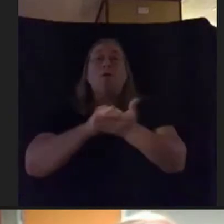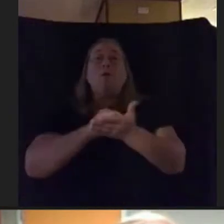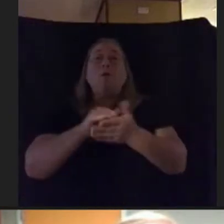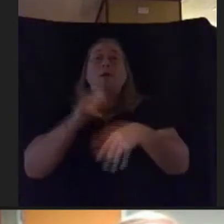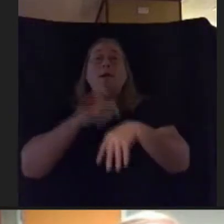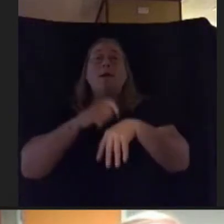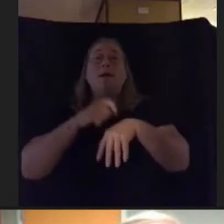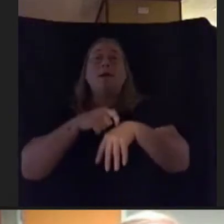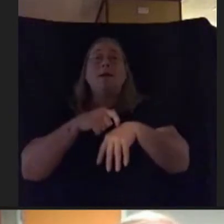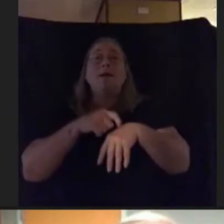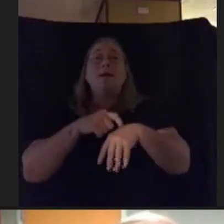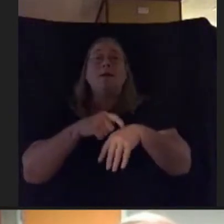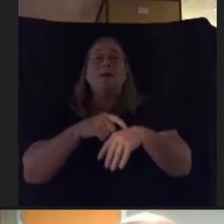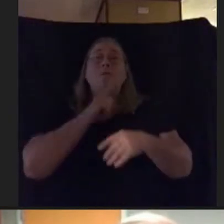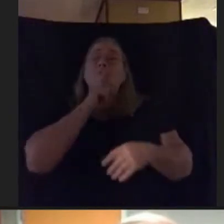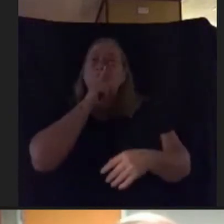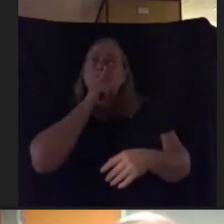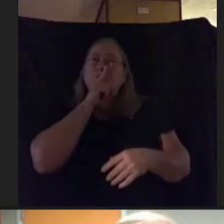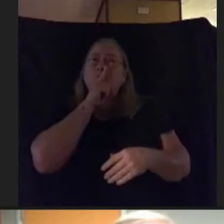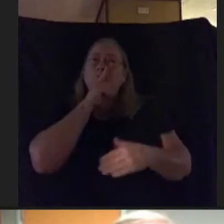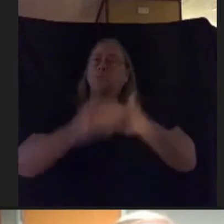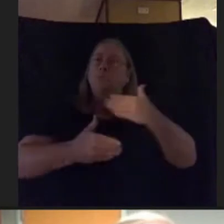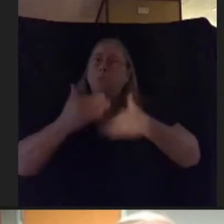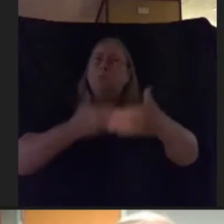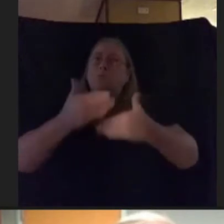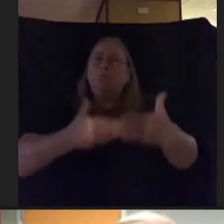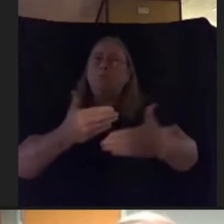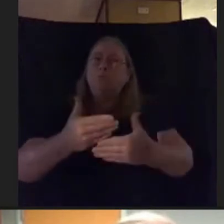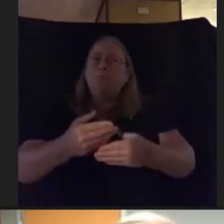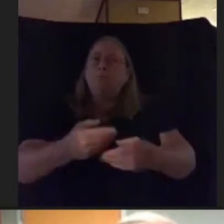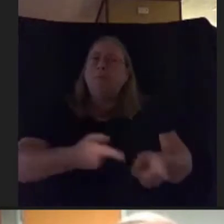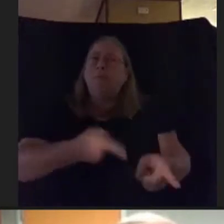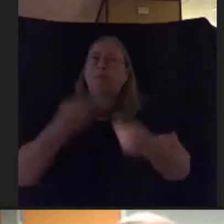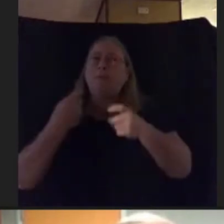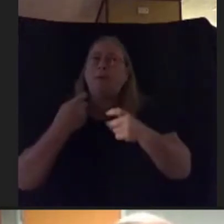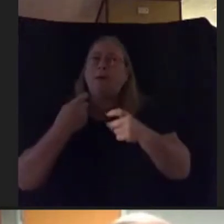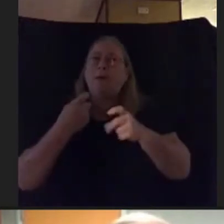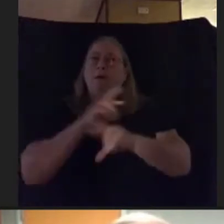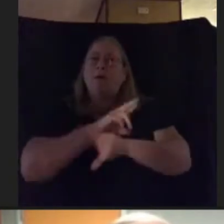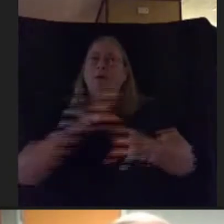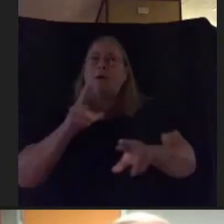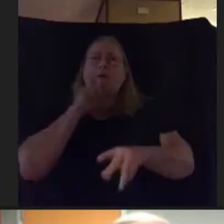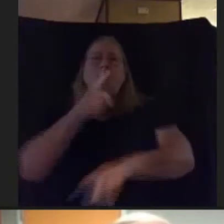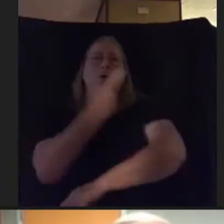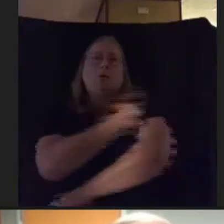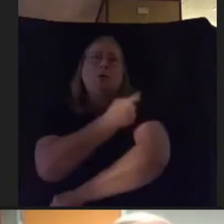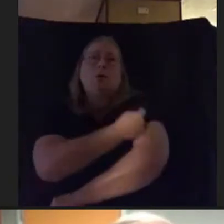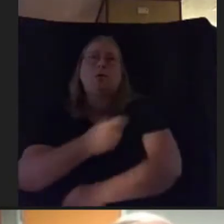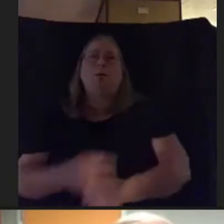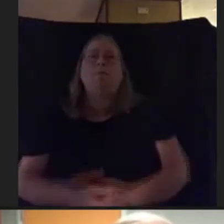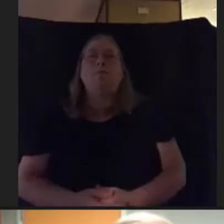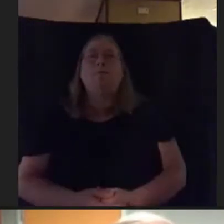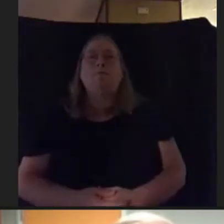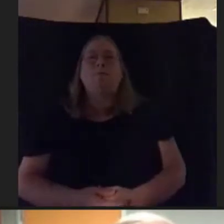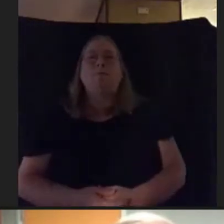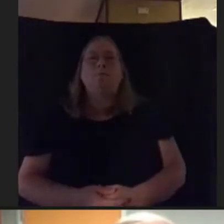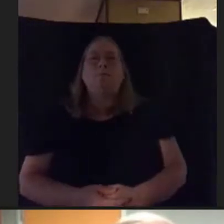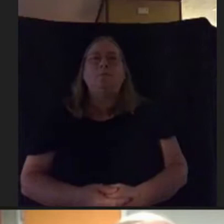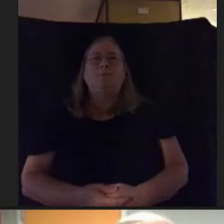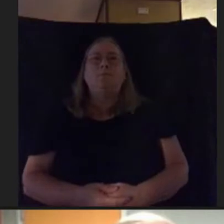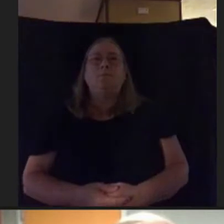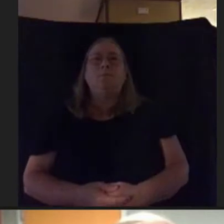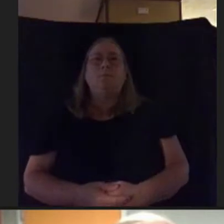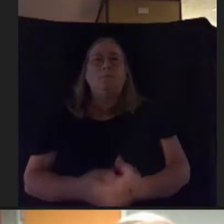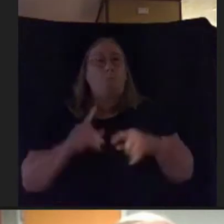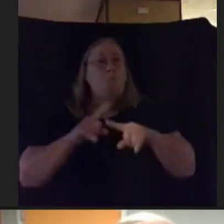catapulted really pretty rapidly in the rankings as far as getting the vaccine out. We do have a challenge,